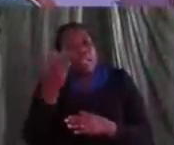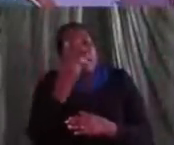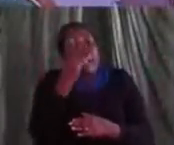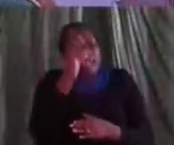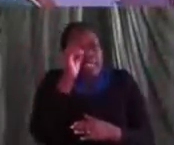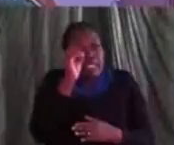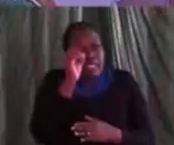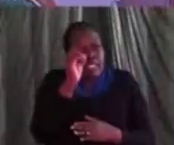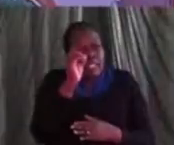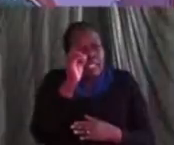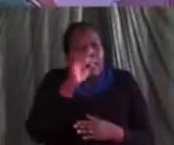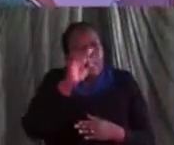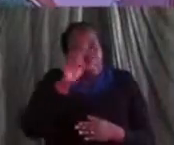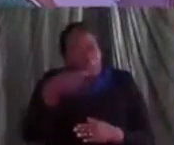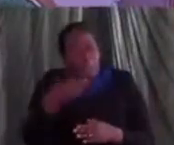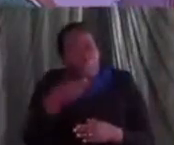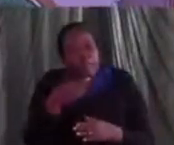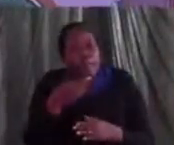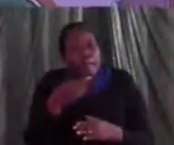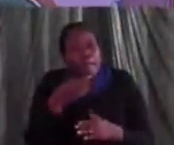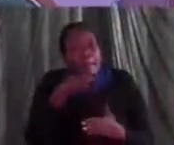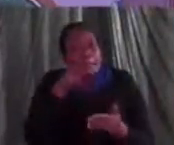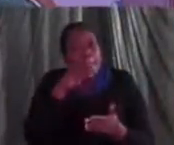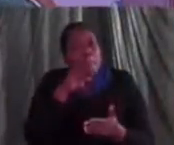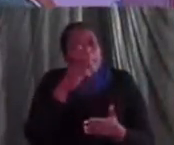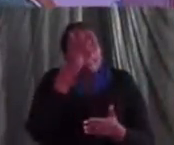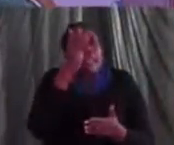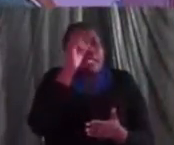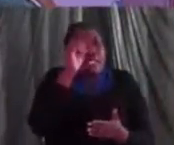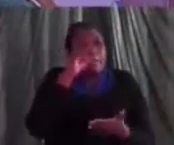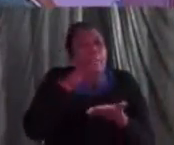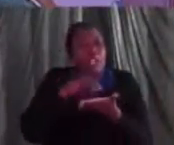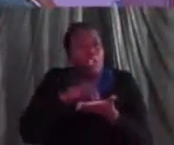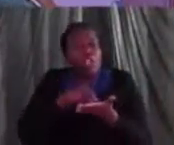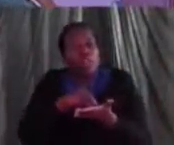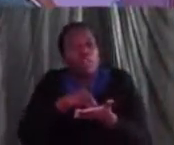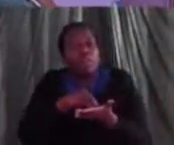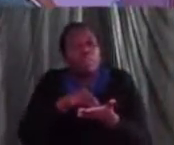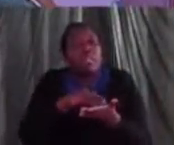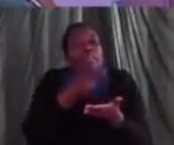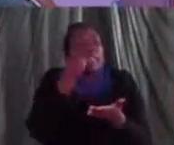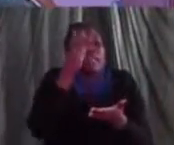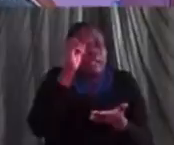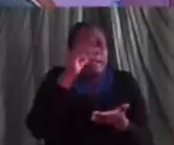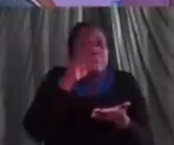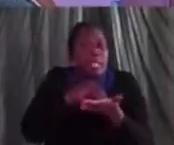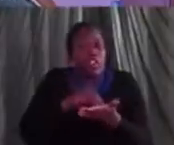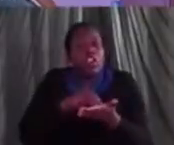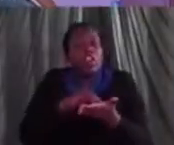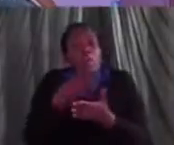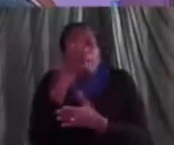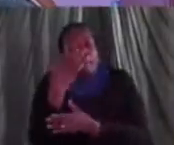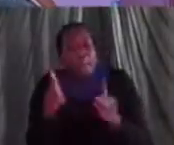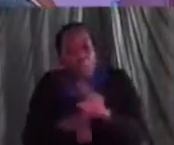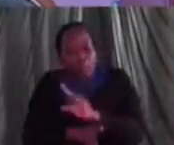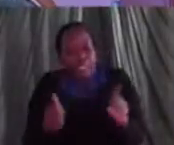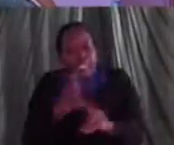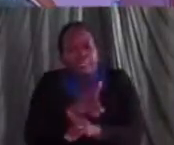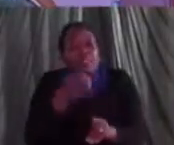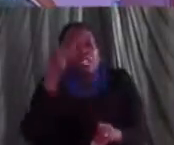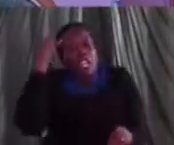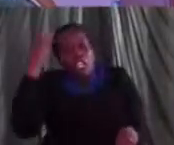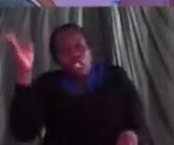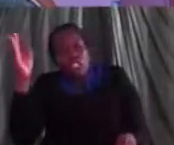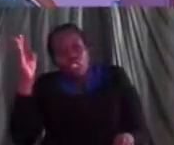30,000 property, 30 million, Judge. 30 million property, the issue of bank statements, and the